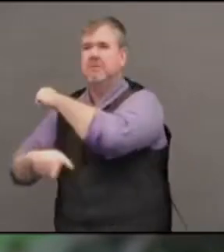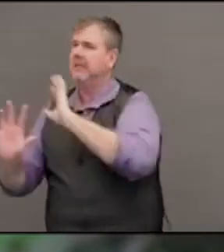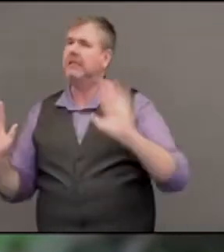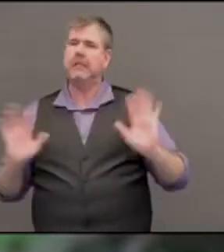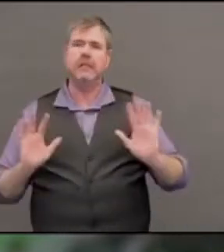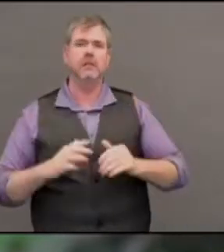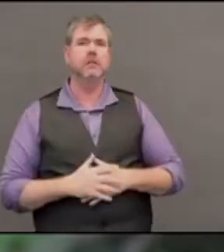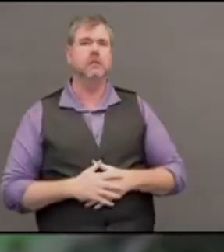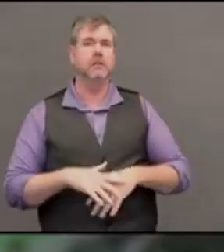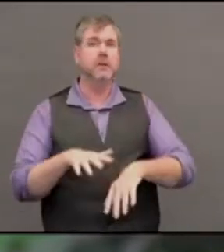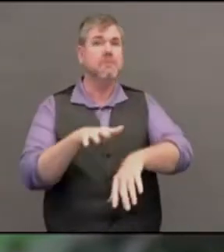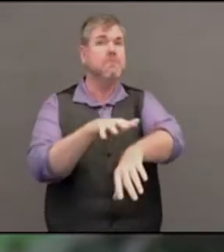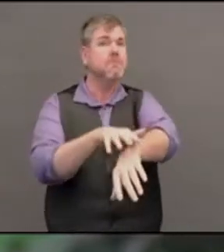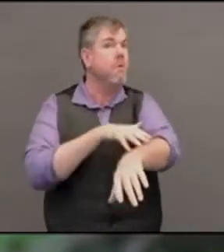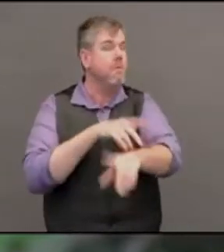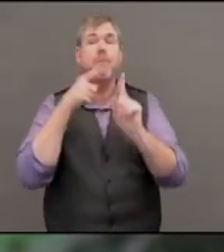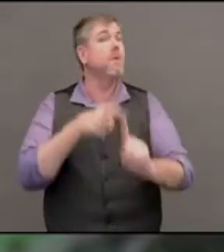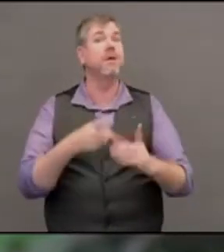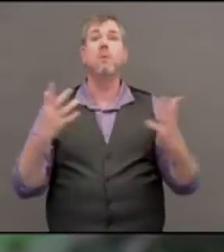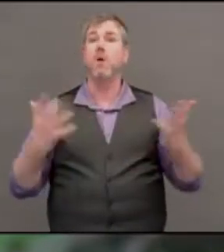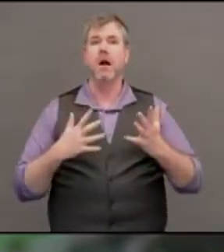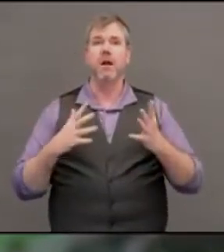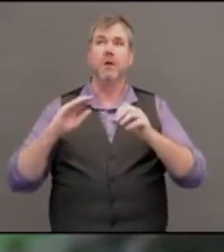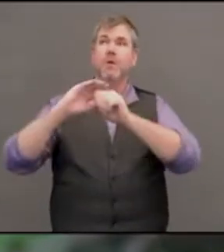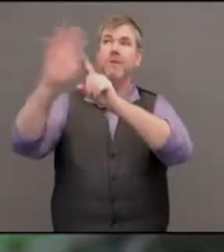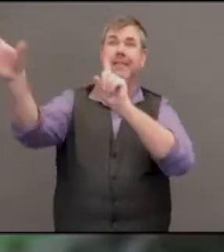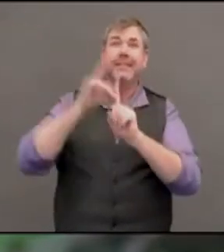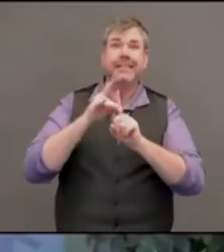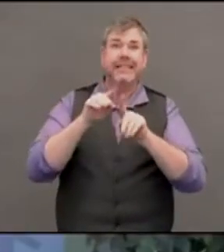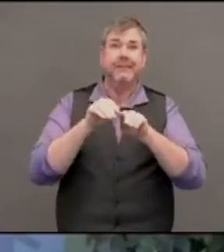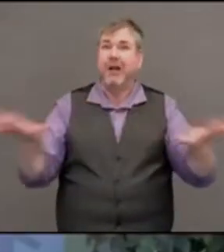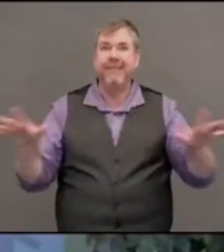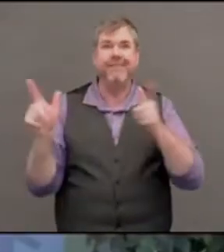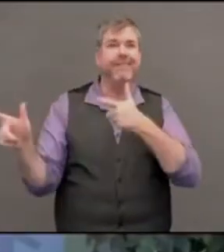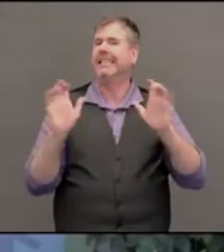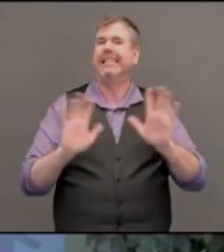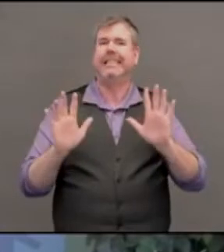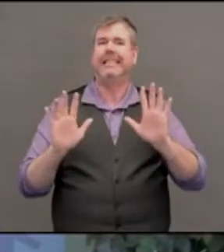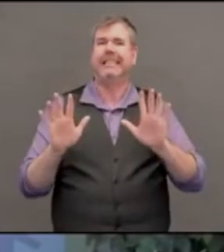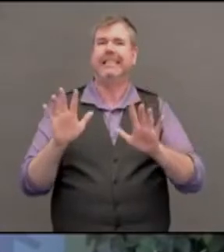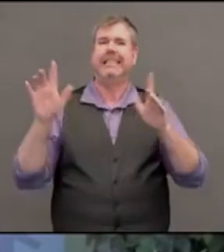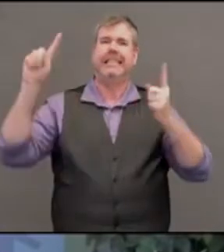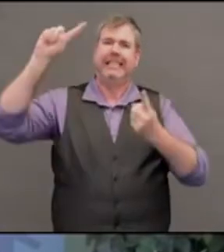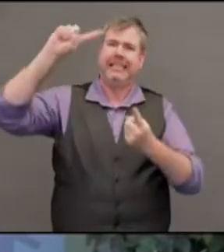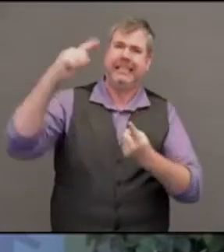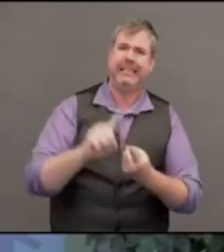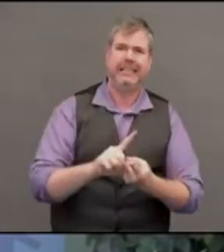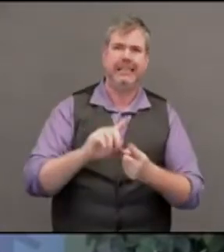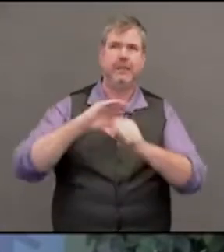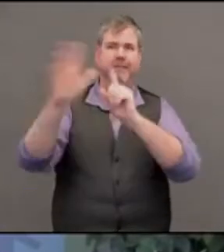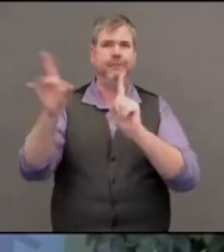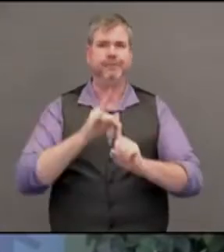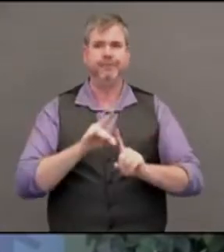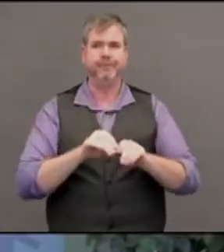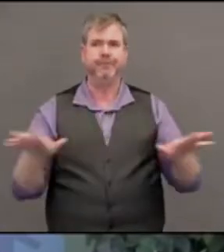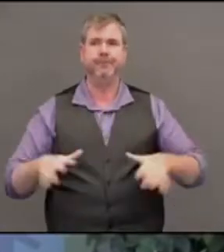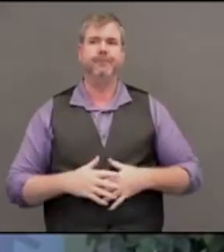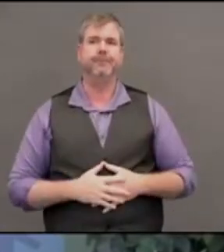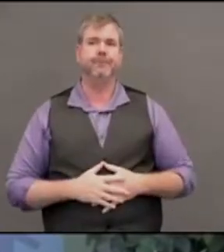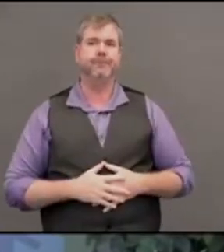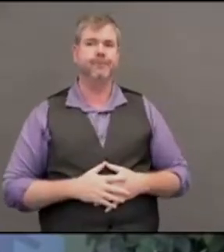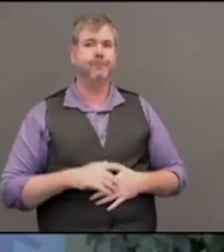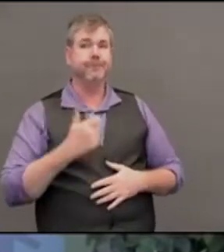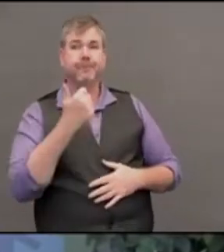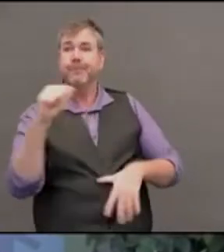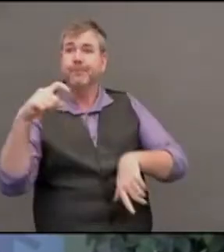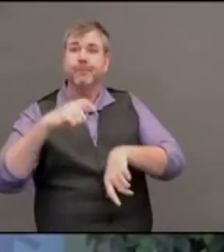COVID. So, of course, every time there is a disaster or a pandemic, which we've never had like